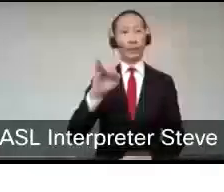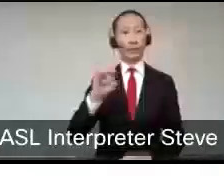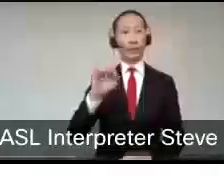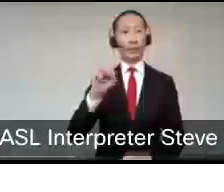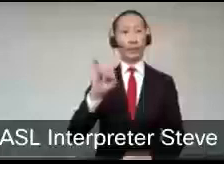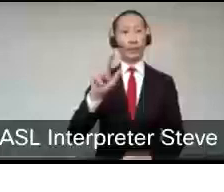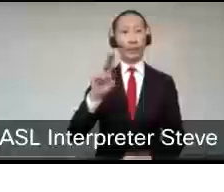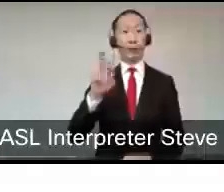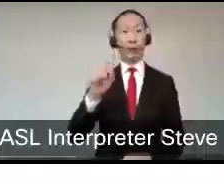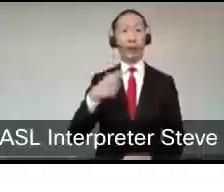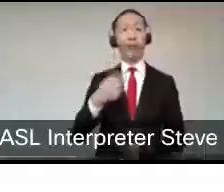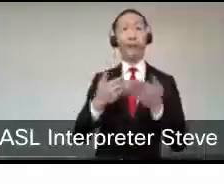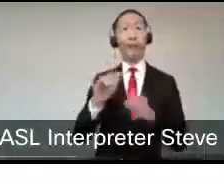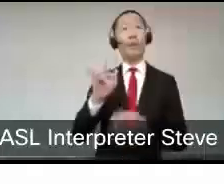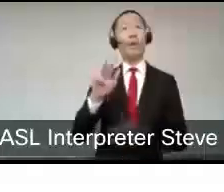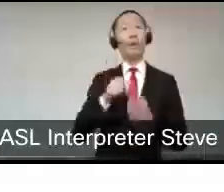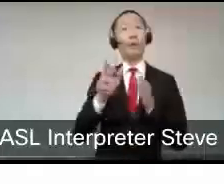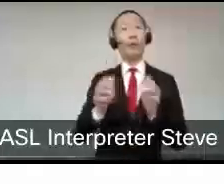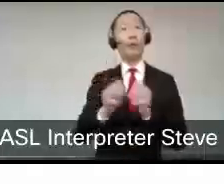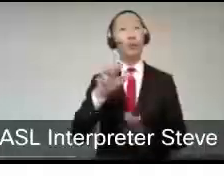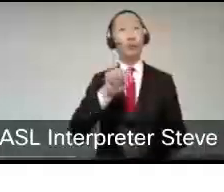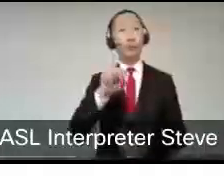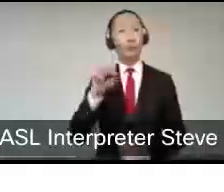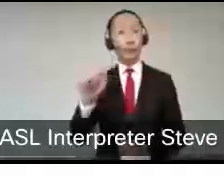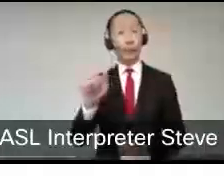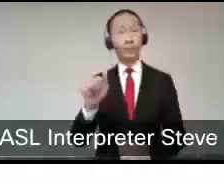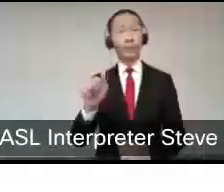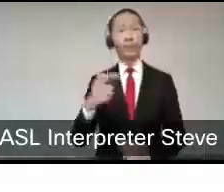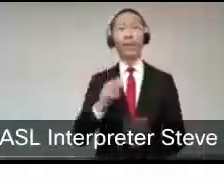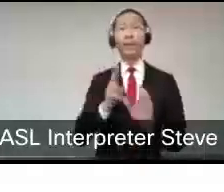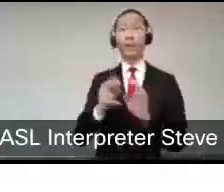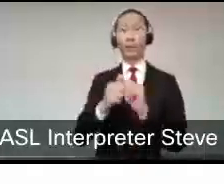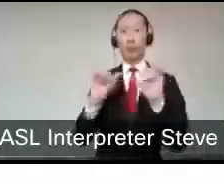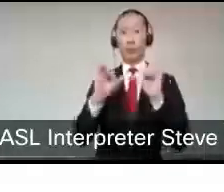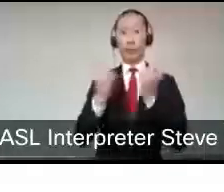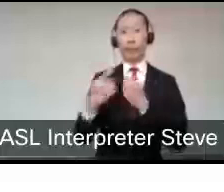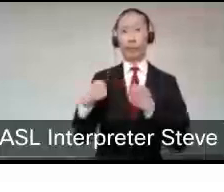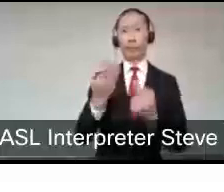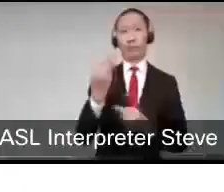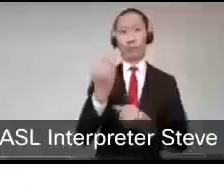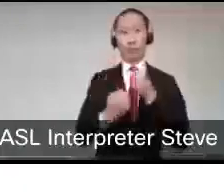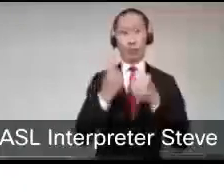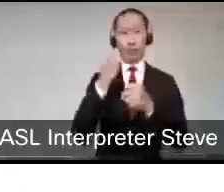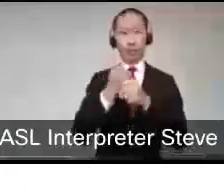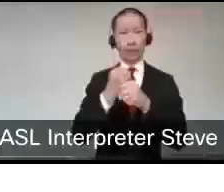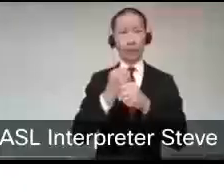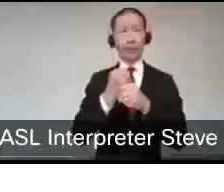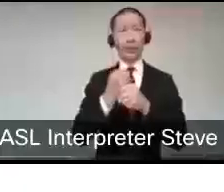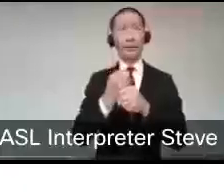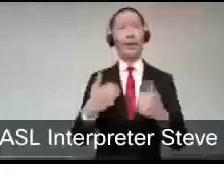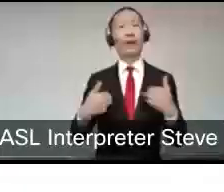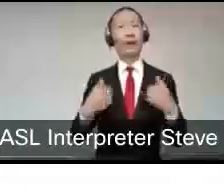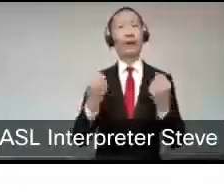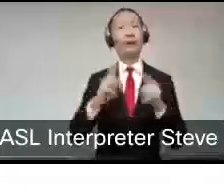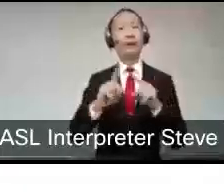Public Affairs Specialist with the Social Security Administration. I've been with the agency for 14 years. I've held many different roles,